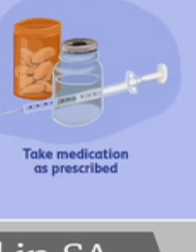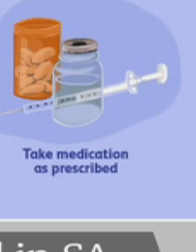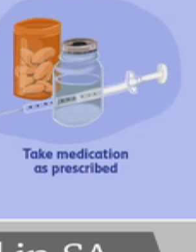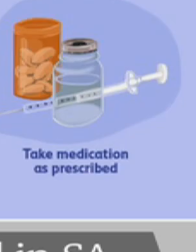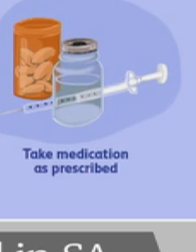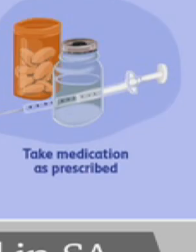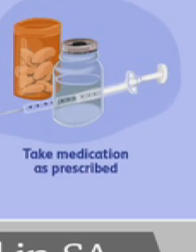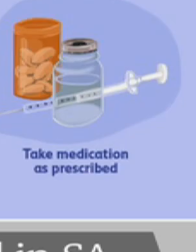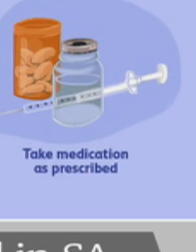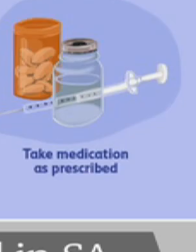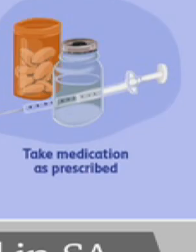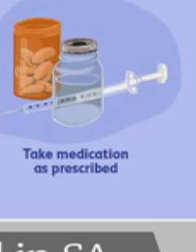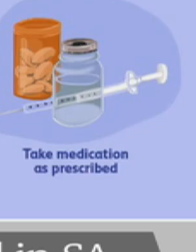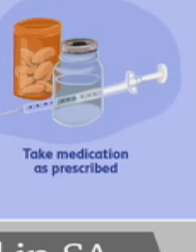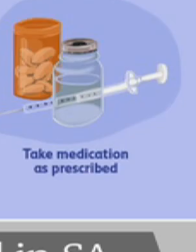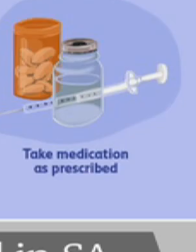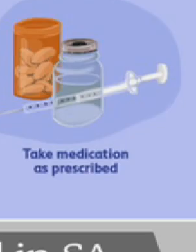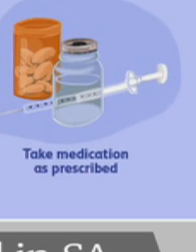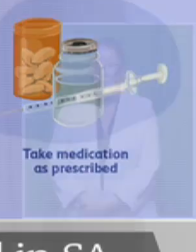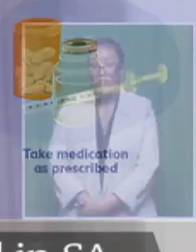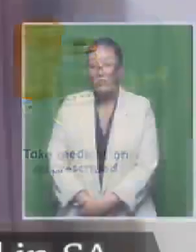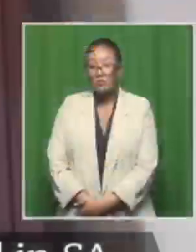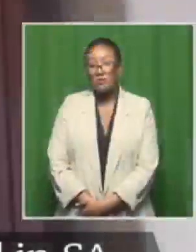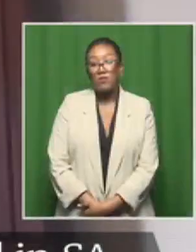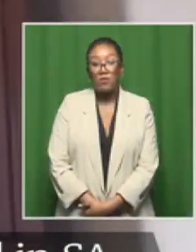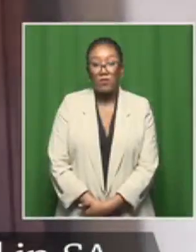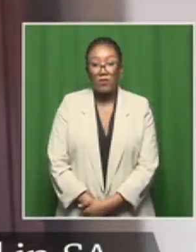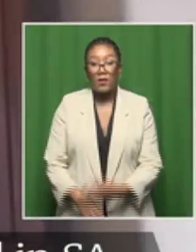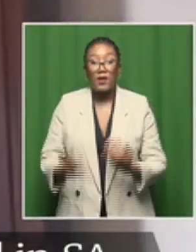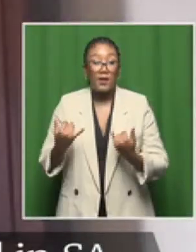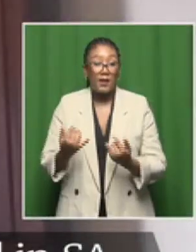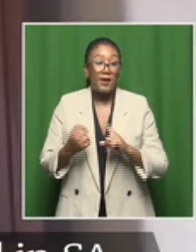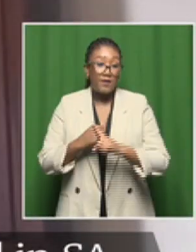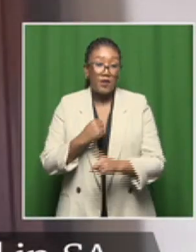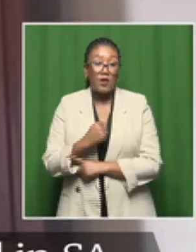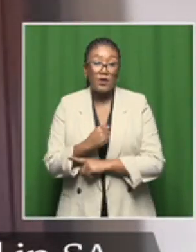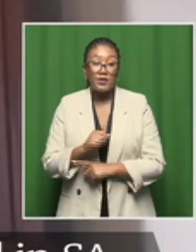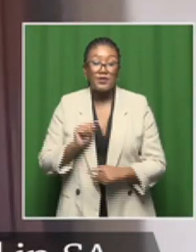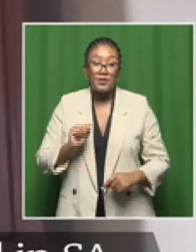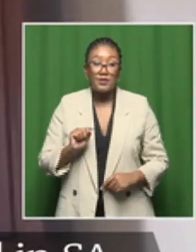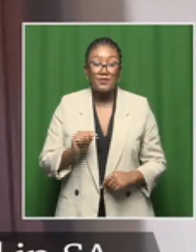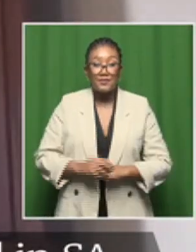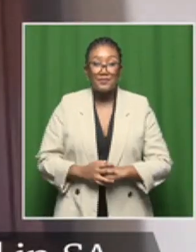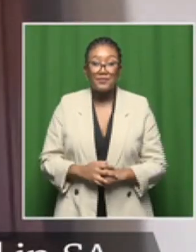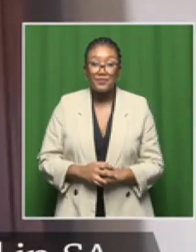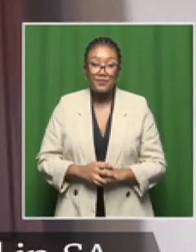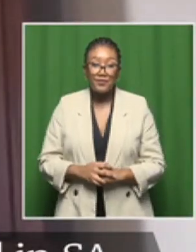nerves in the extremities of the body. And then lastly, you also get